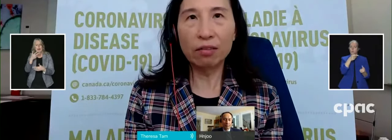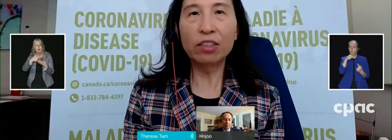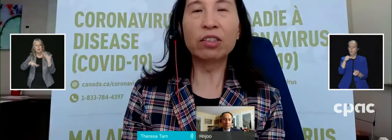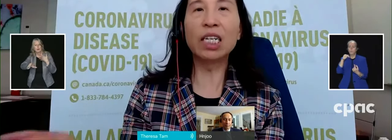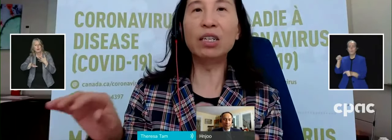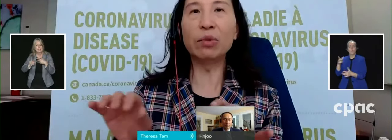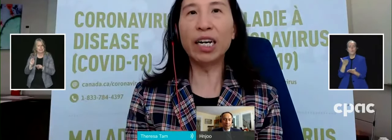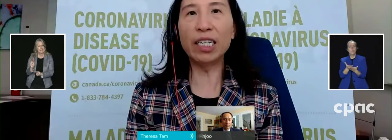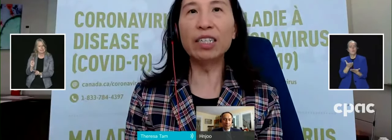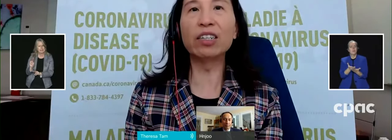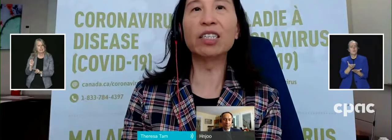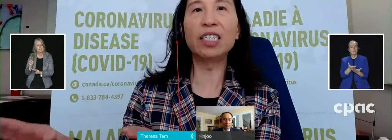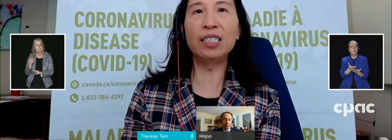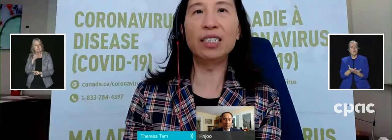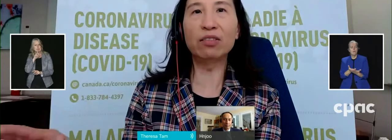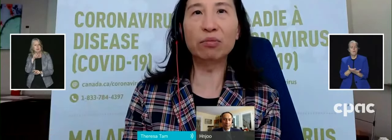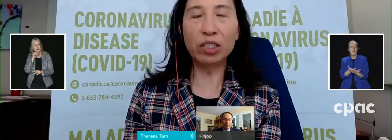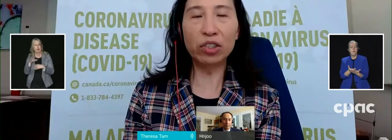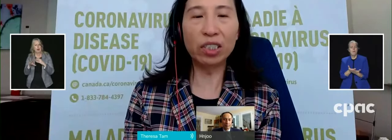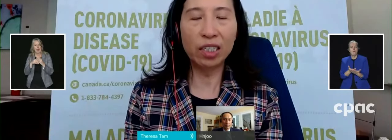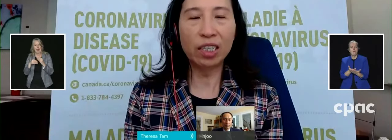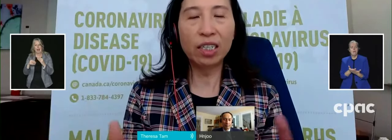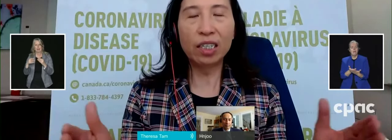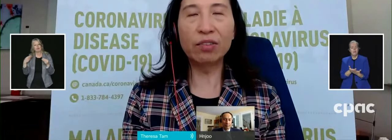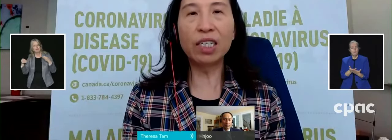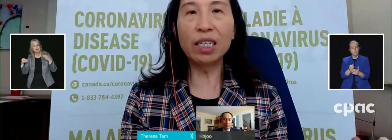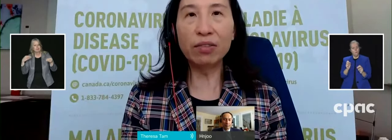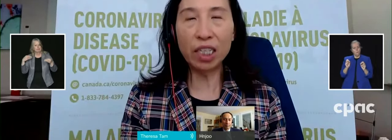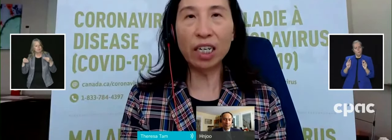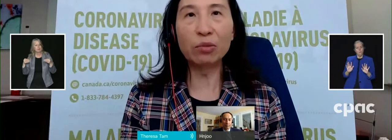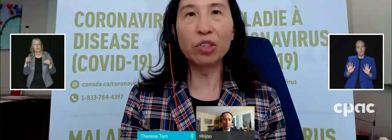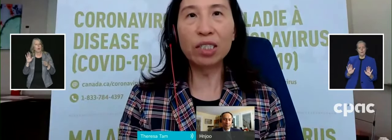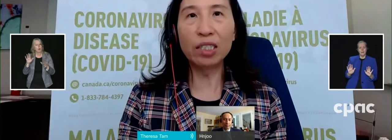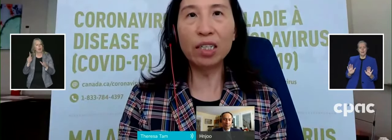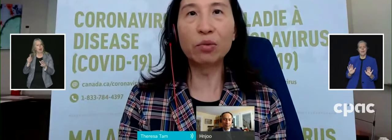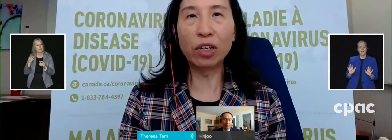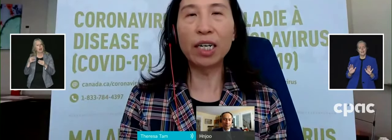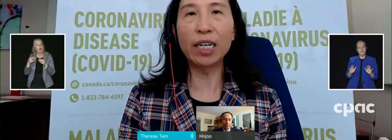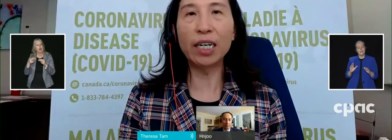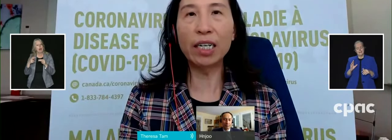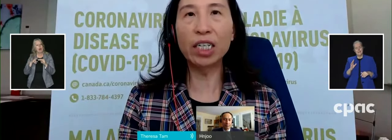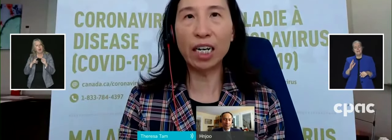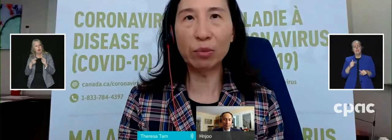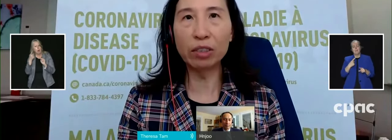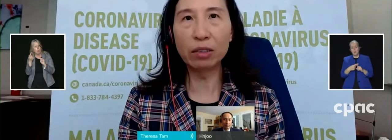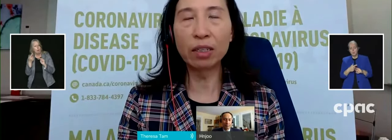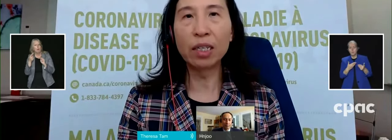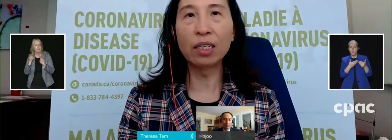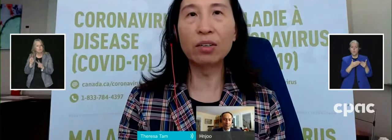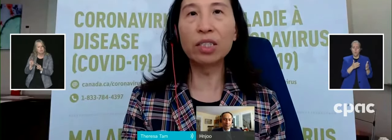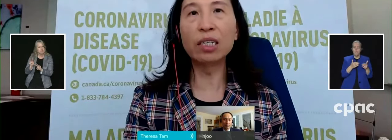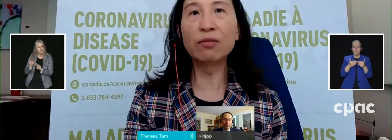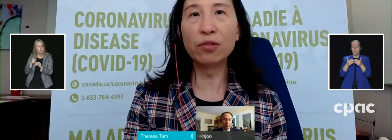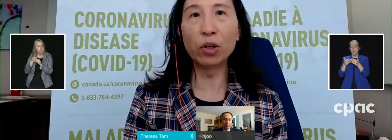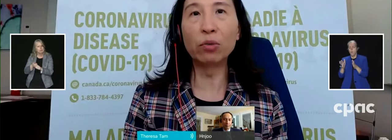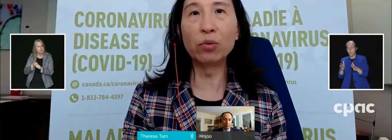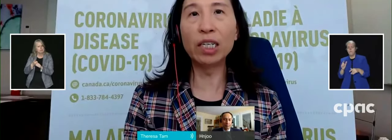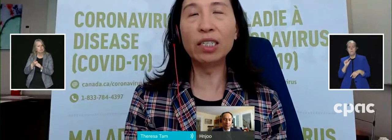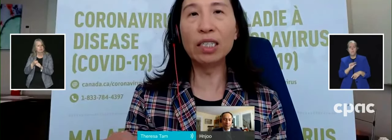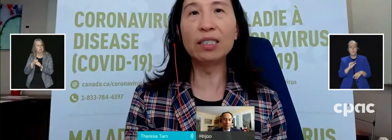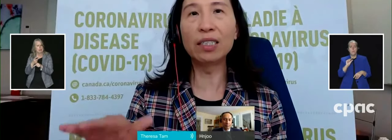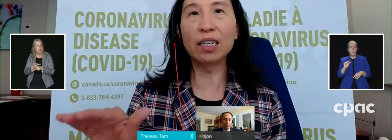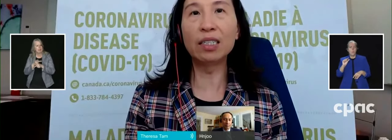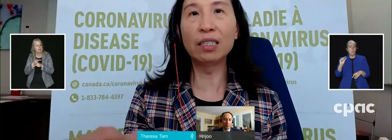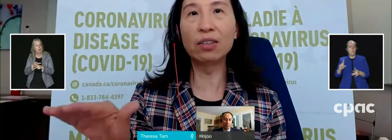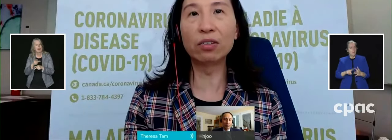Don't sort of keep adding on the easing of measures. Give it enough time to see what actually happens in order to inform whether